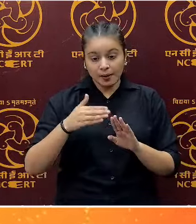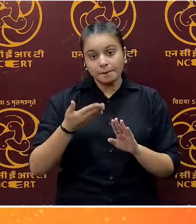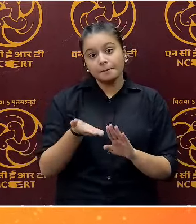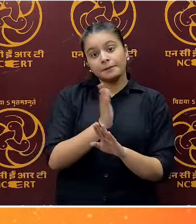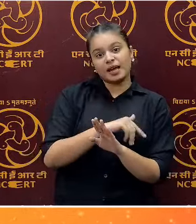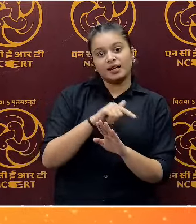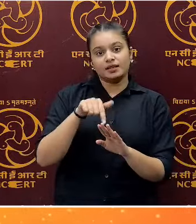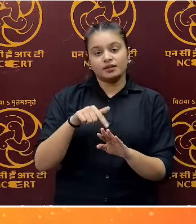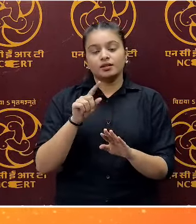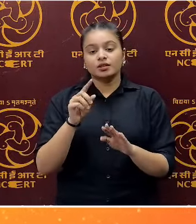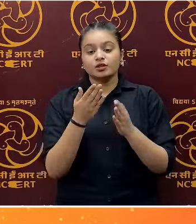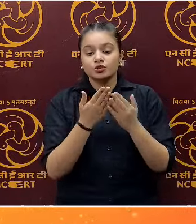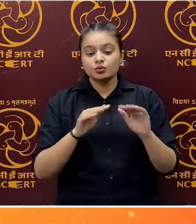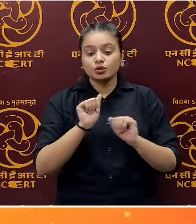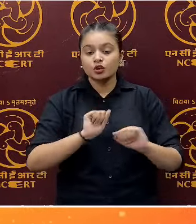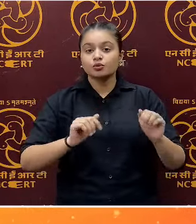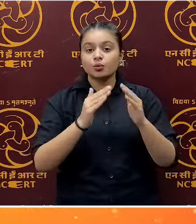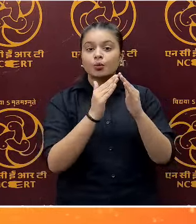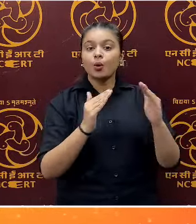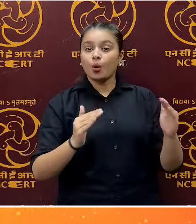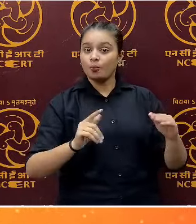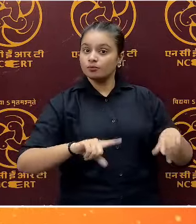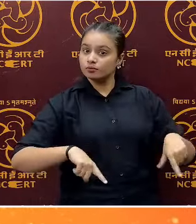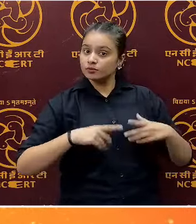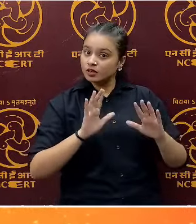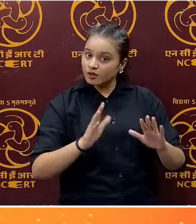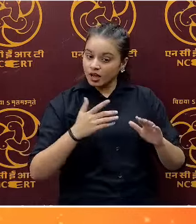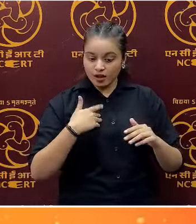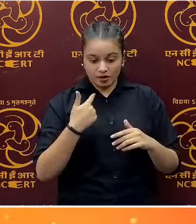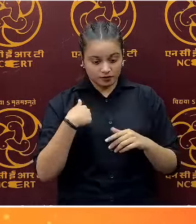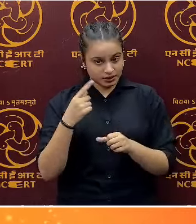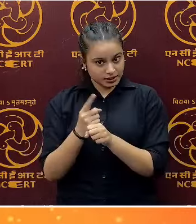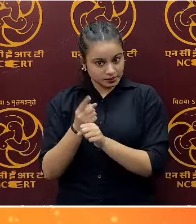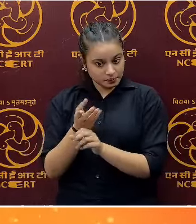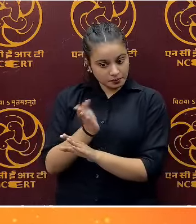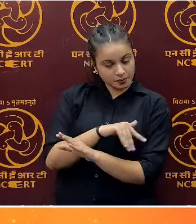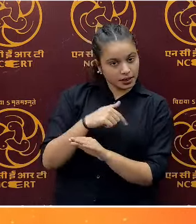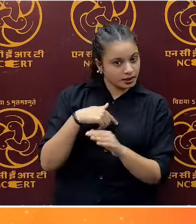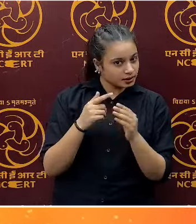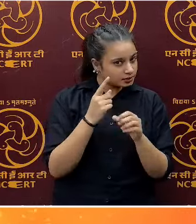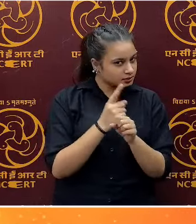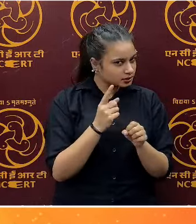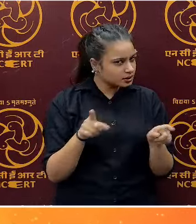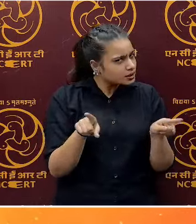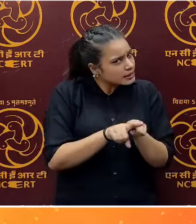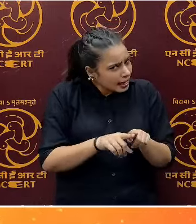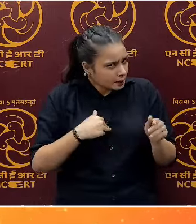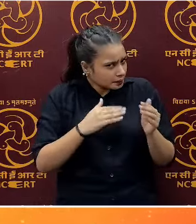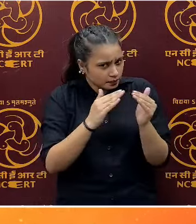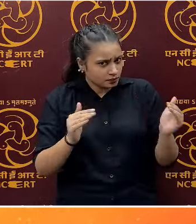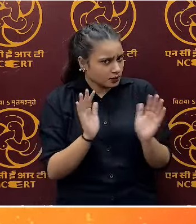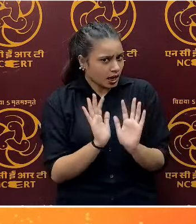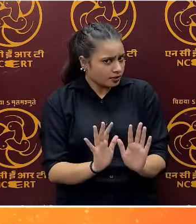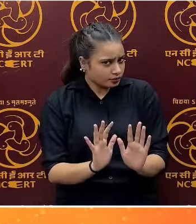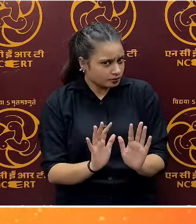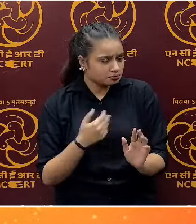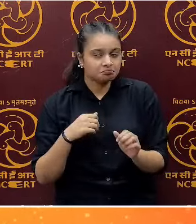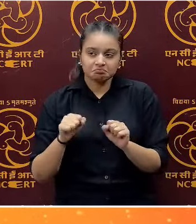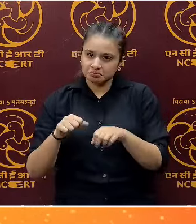us, the students are at home. So, do you think before us they have certain teachers at home also? Yes, the family?